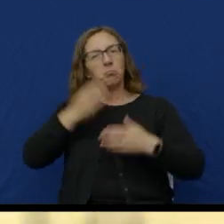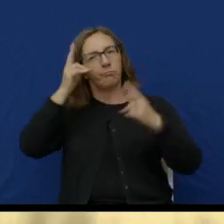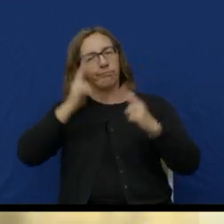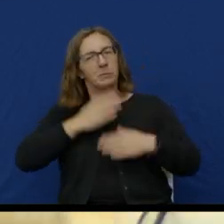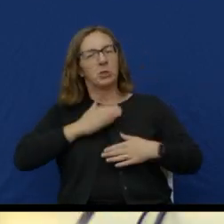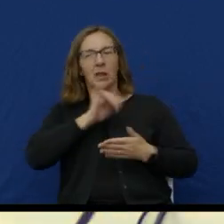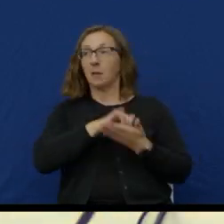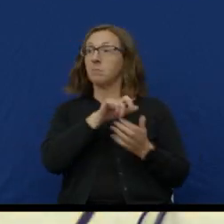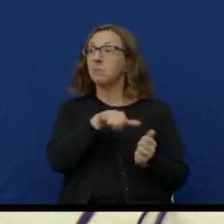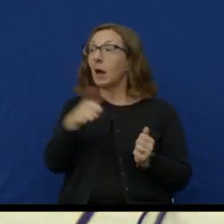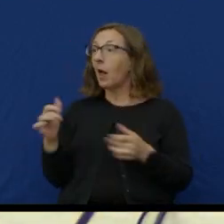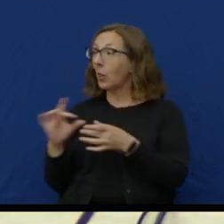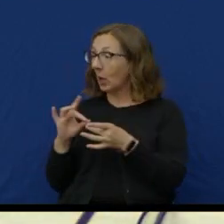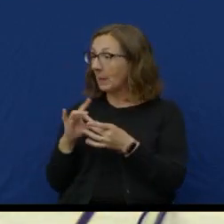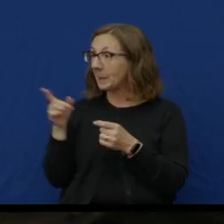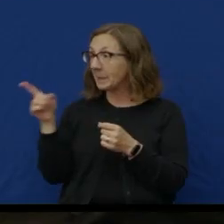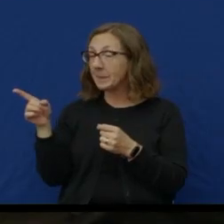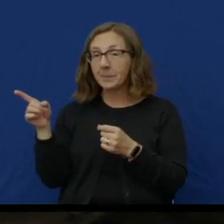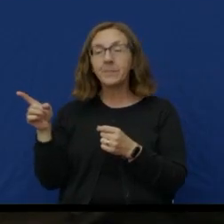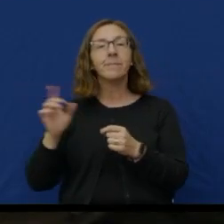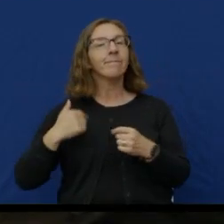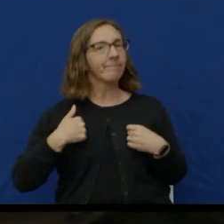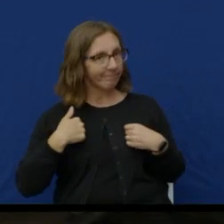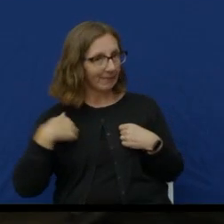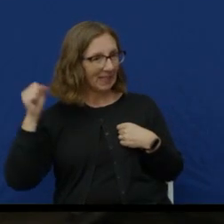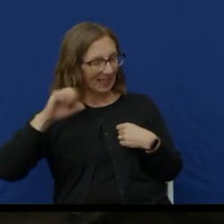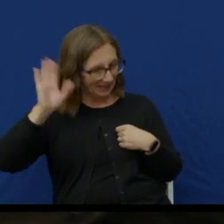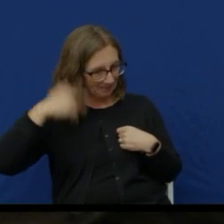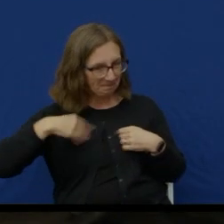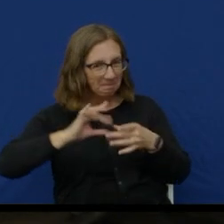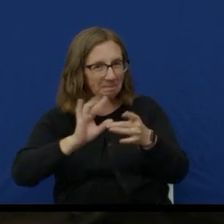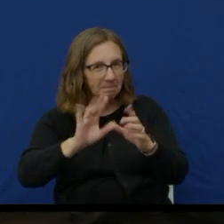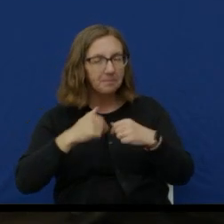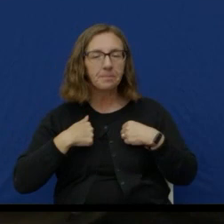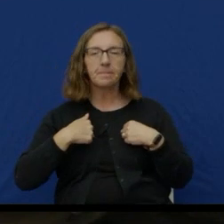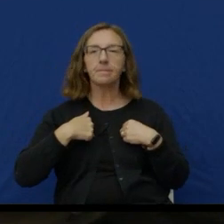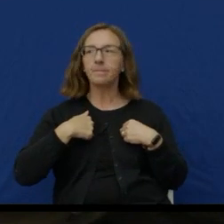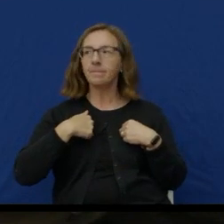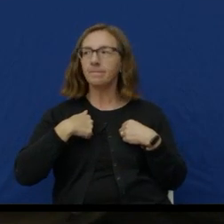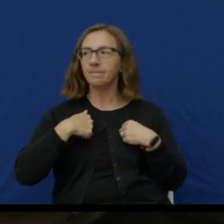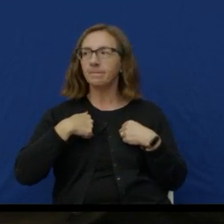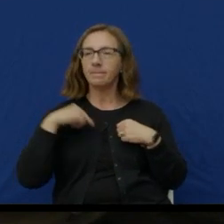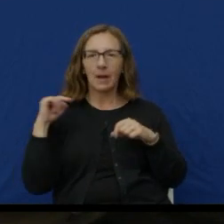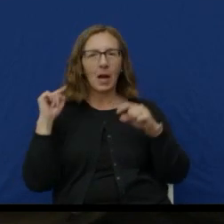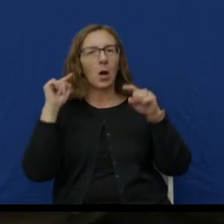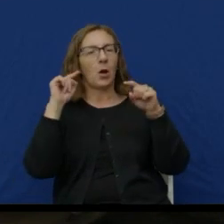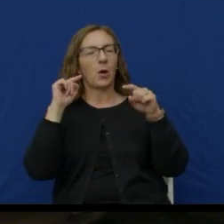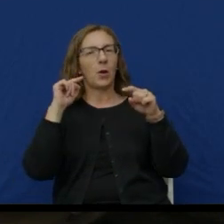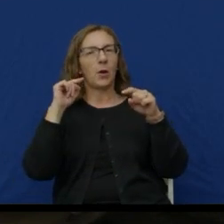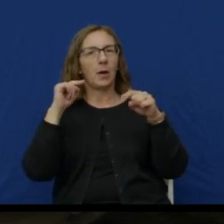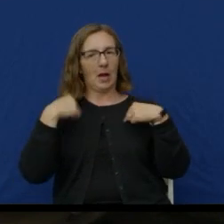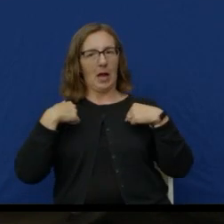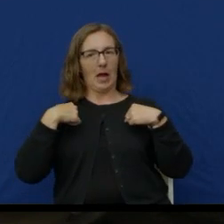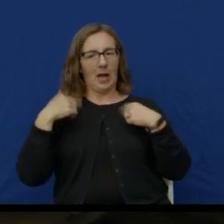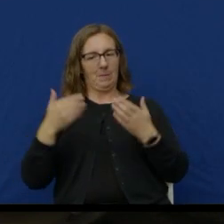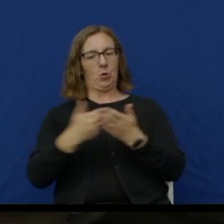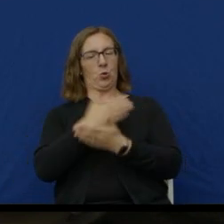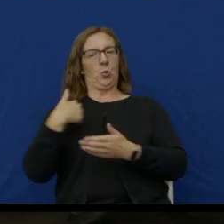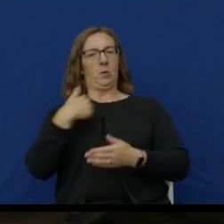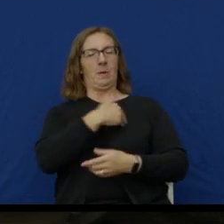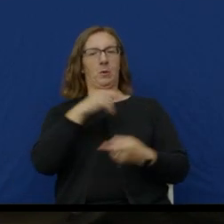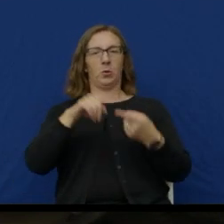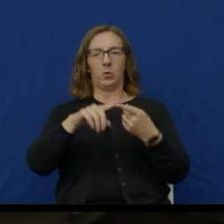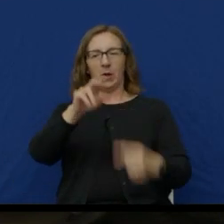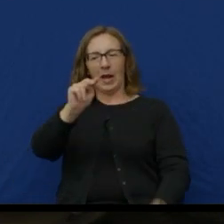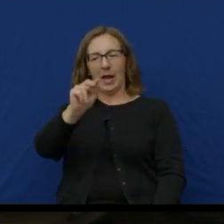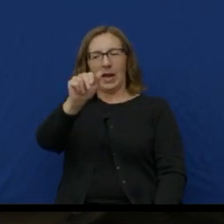Yes, Mrs. Powell. So I've had the pleasure of attending the New Member Institute with NASBE,